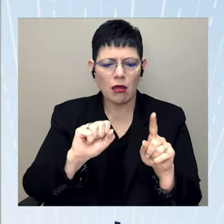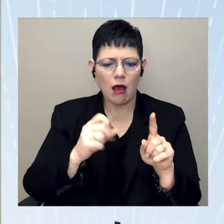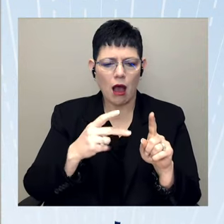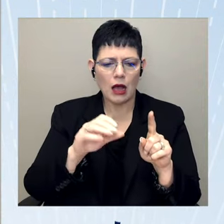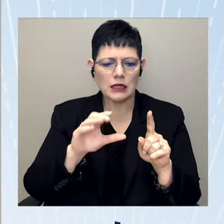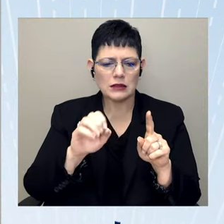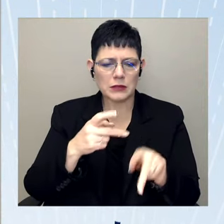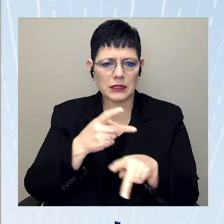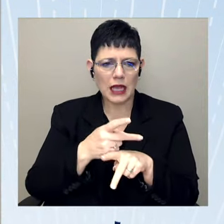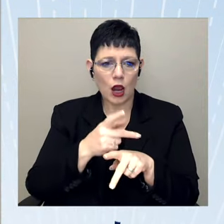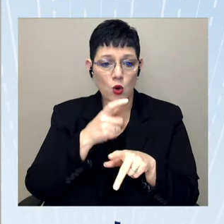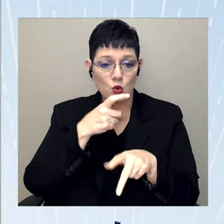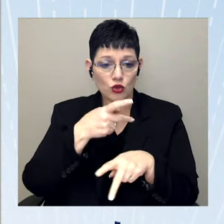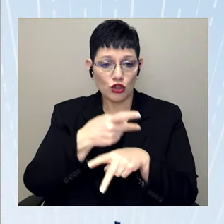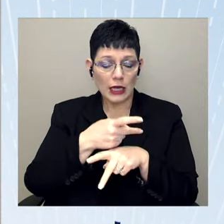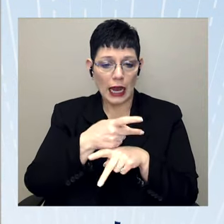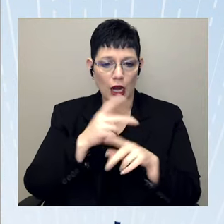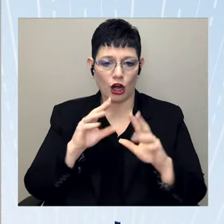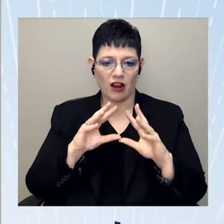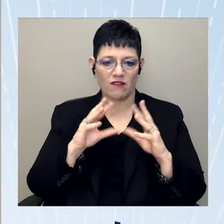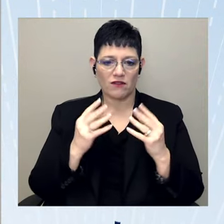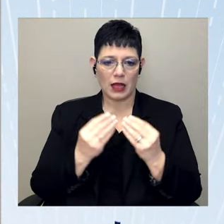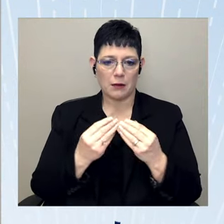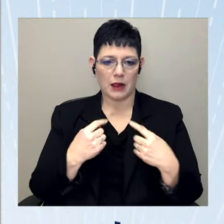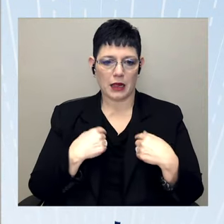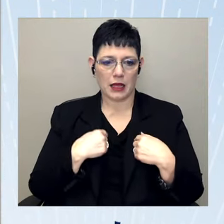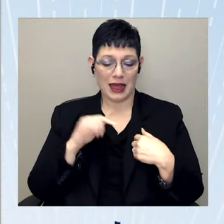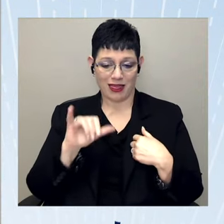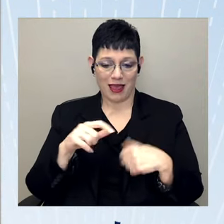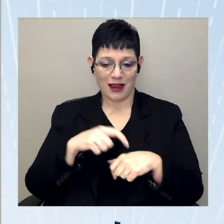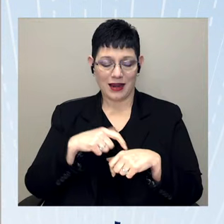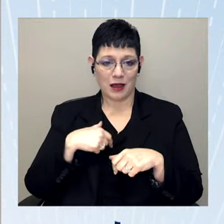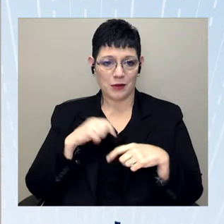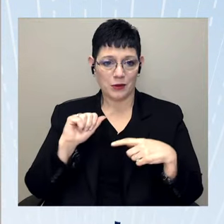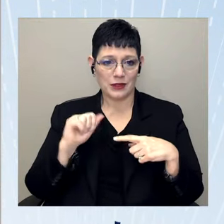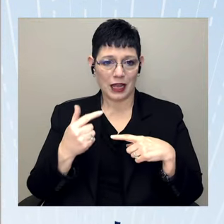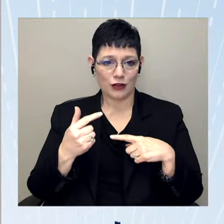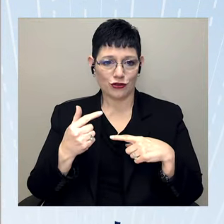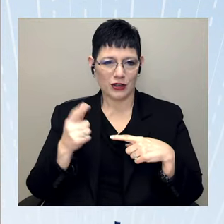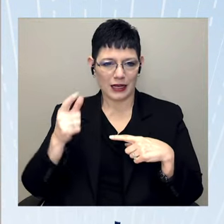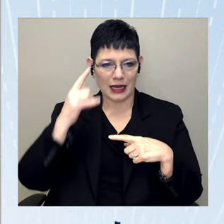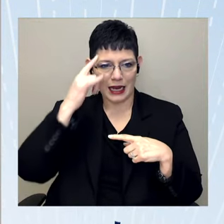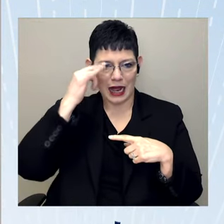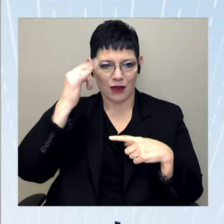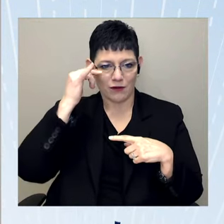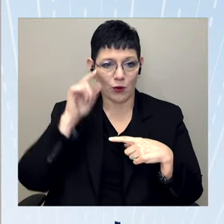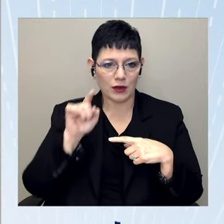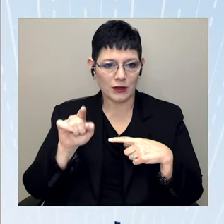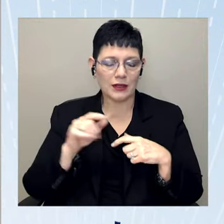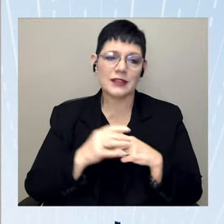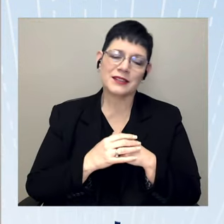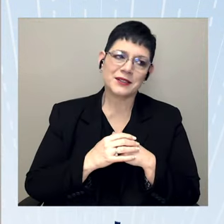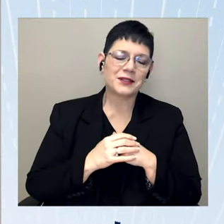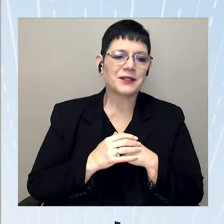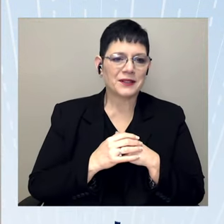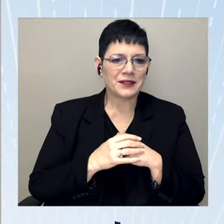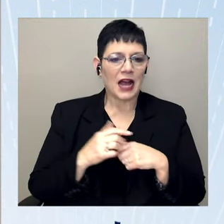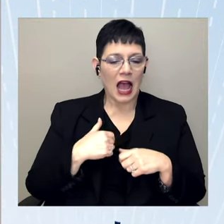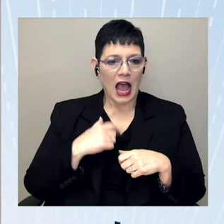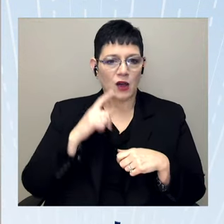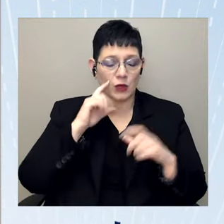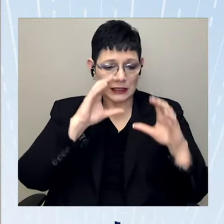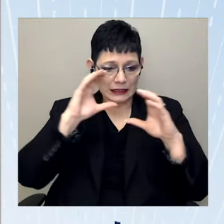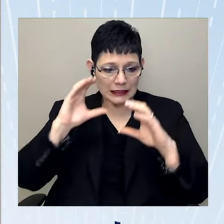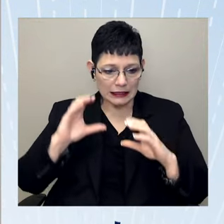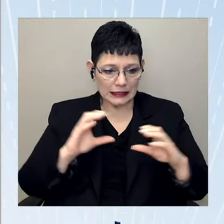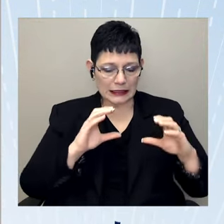us. I was Attorney General at the time of the state of California, and I would pull all-nighters sometimes because it was my